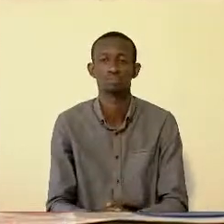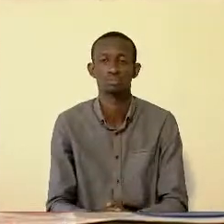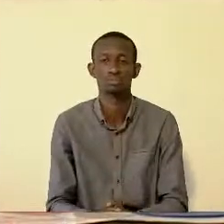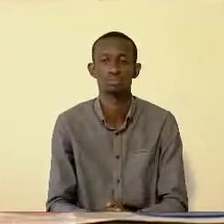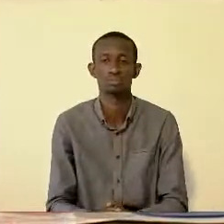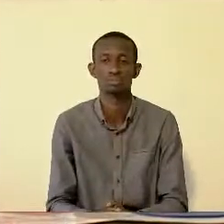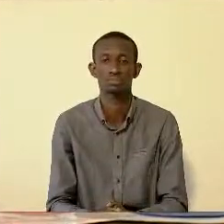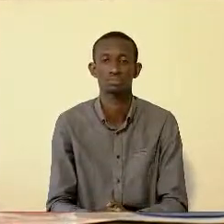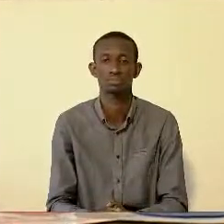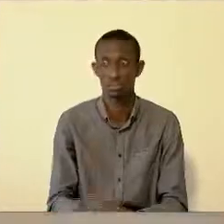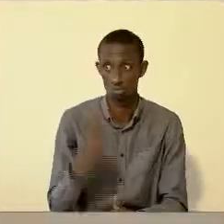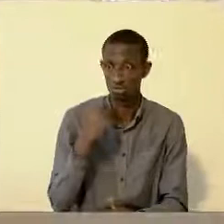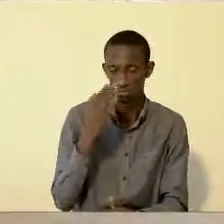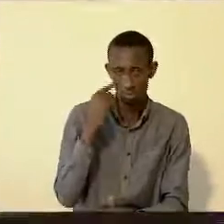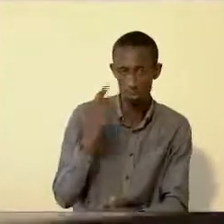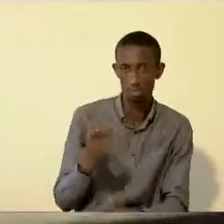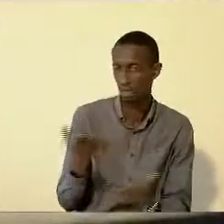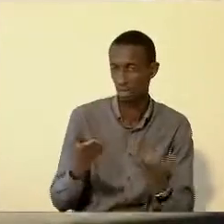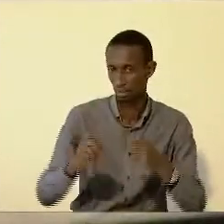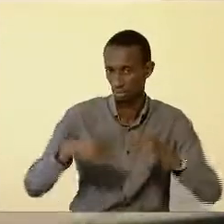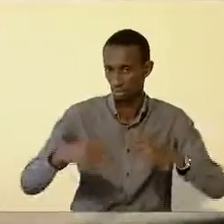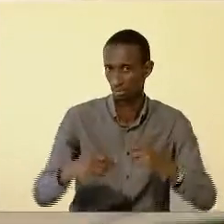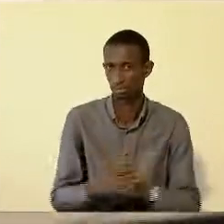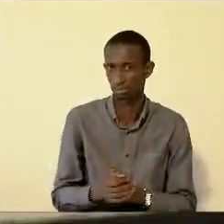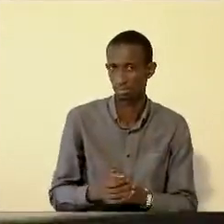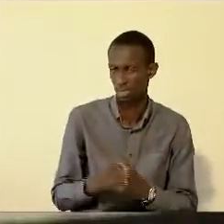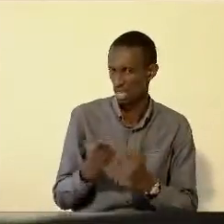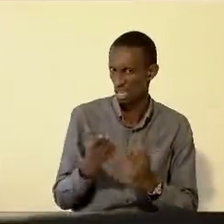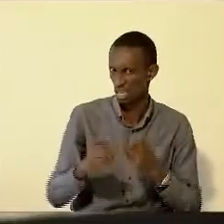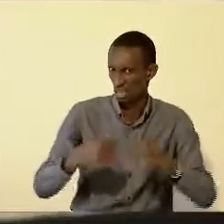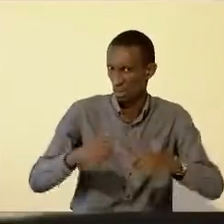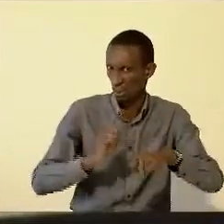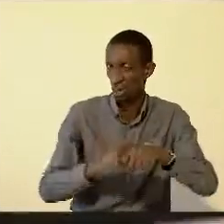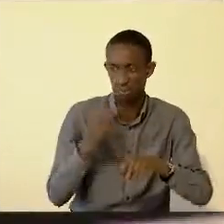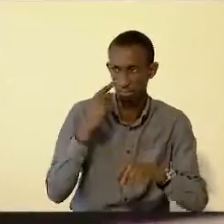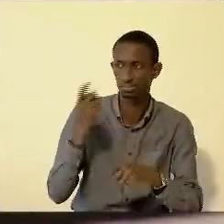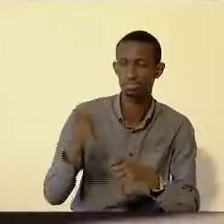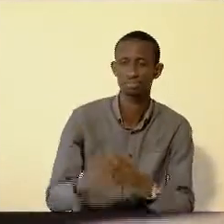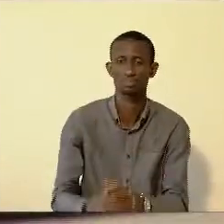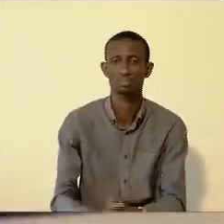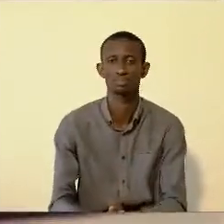You will tell me where we have a reaction, where it is reacting.